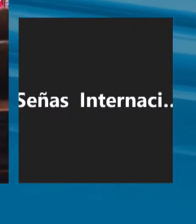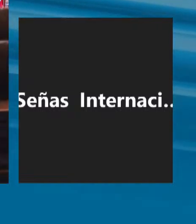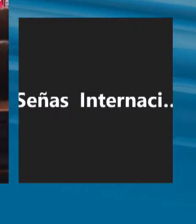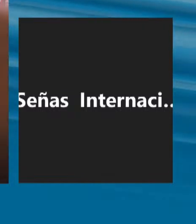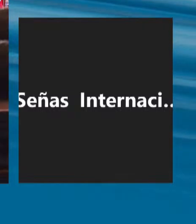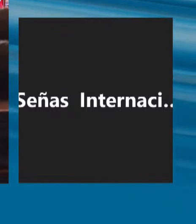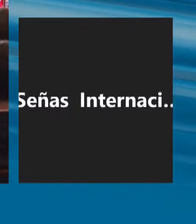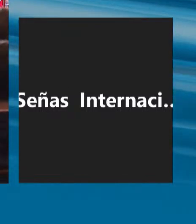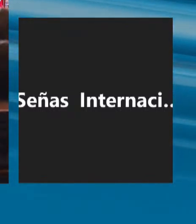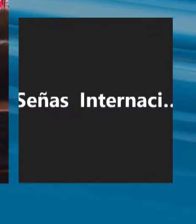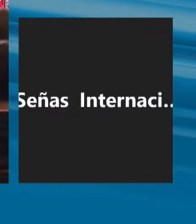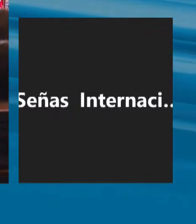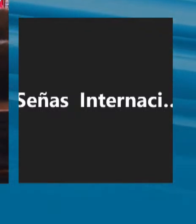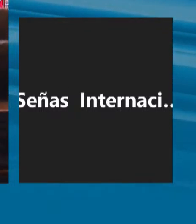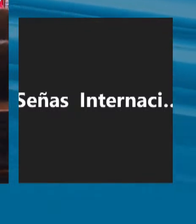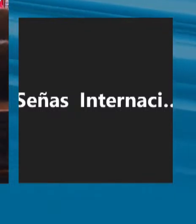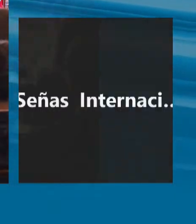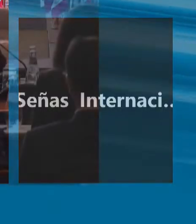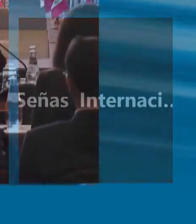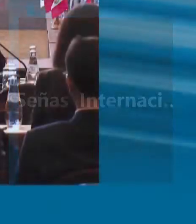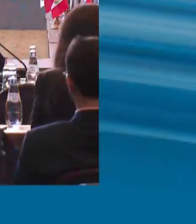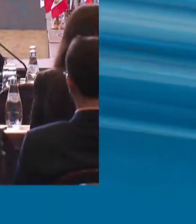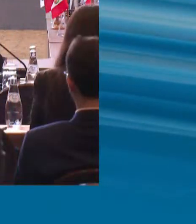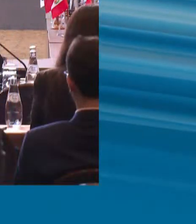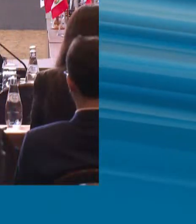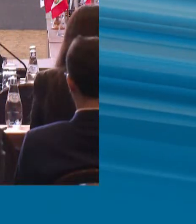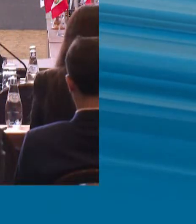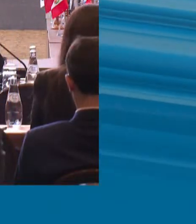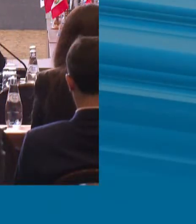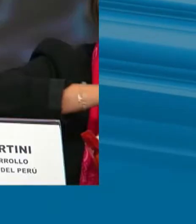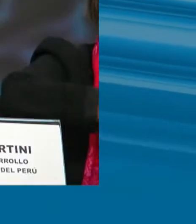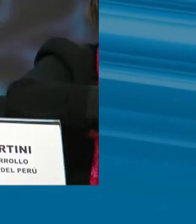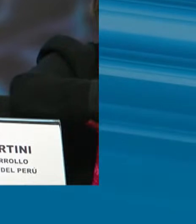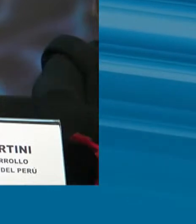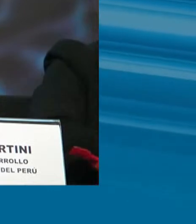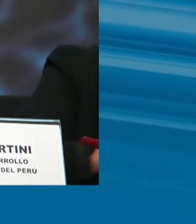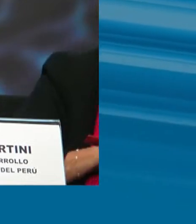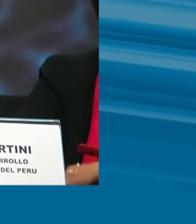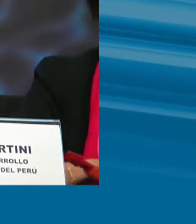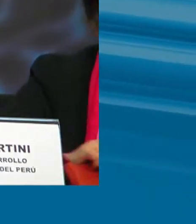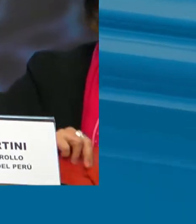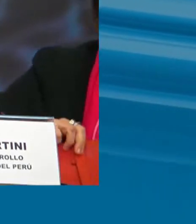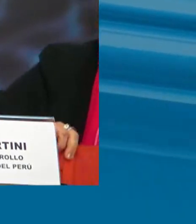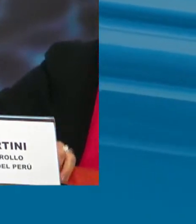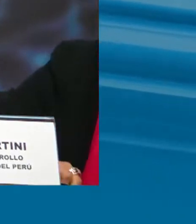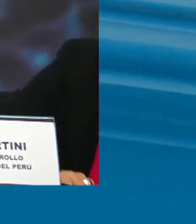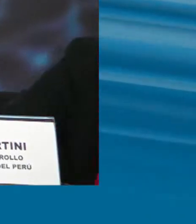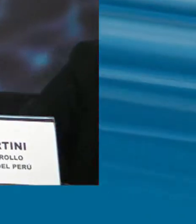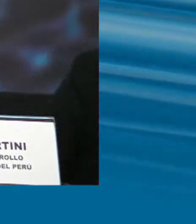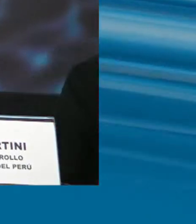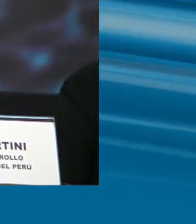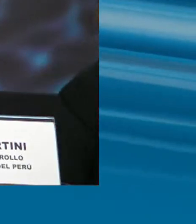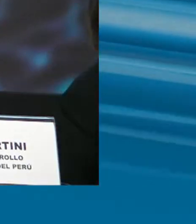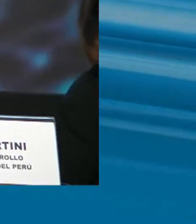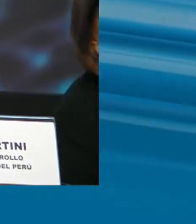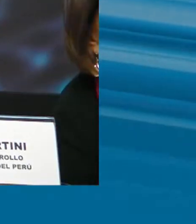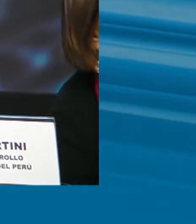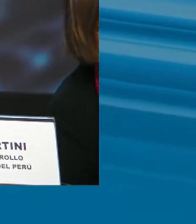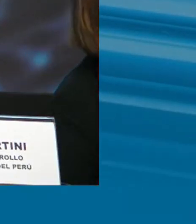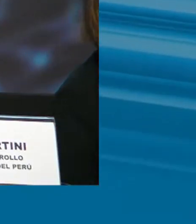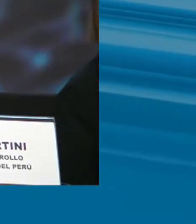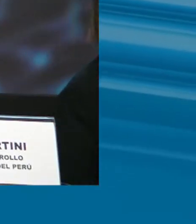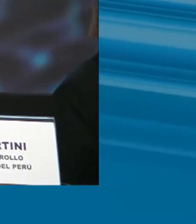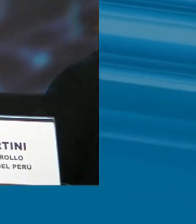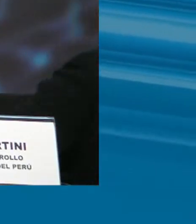the moderation of this roundtable. Thank you very much. Good afternoon to all of you, ladies and gentlemen. I greet